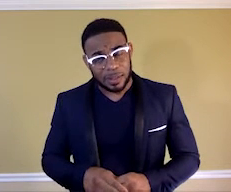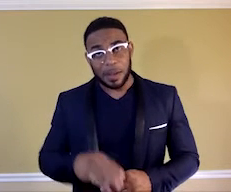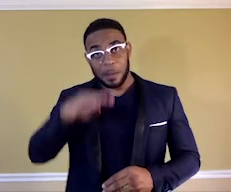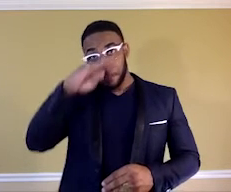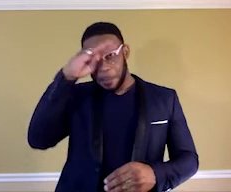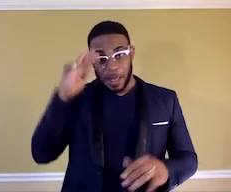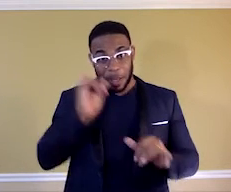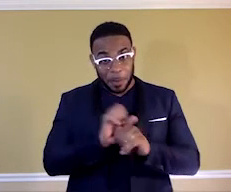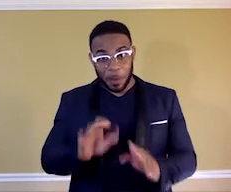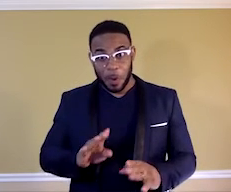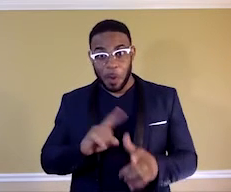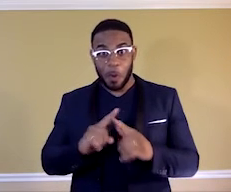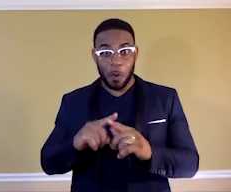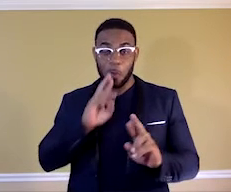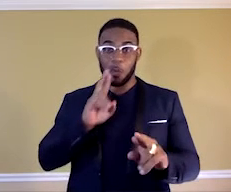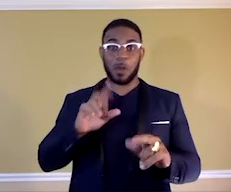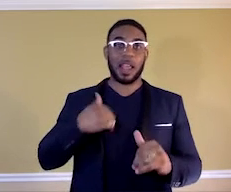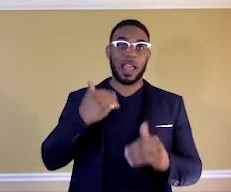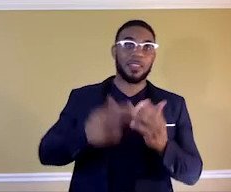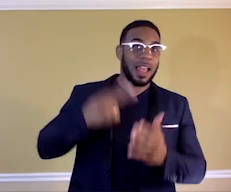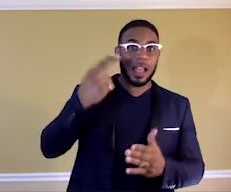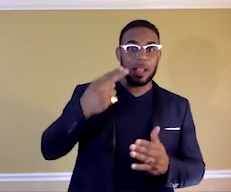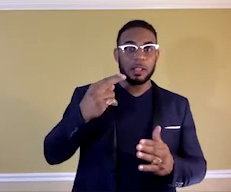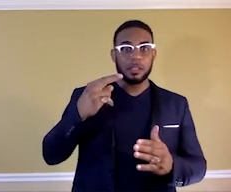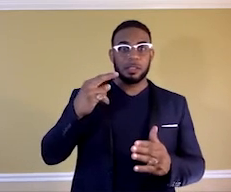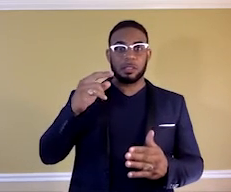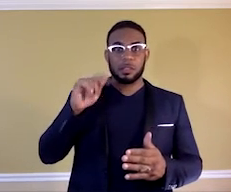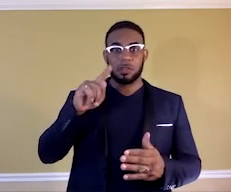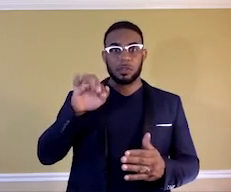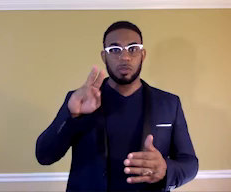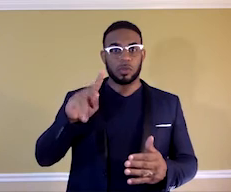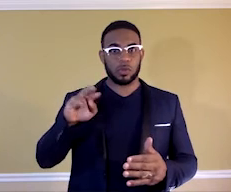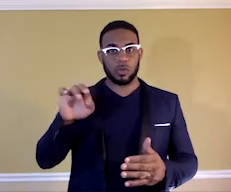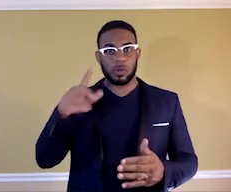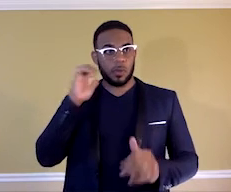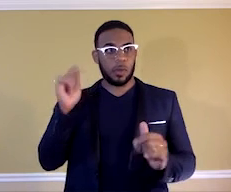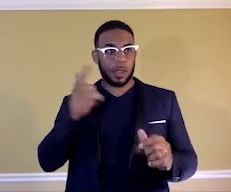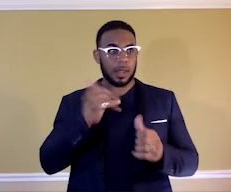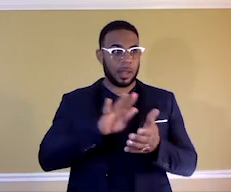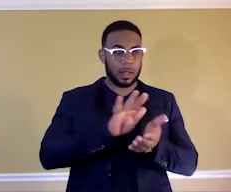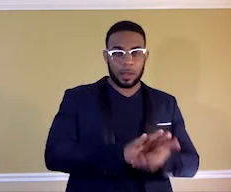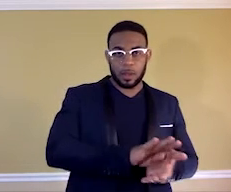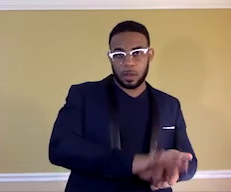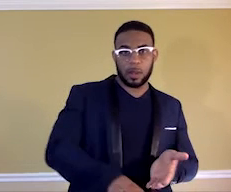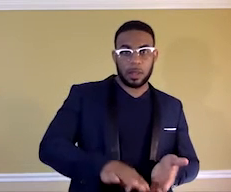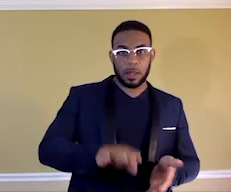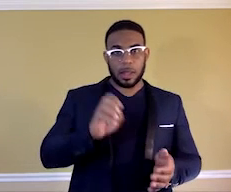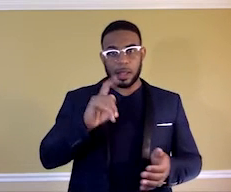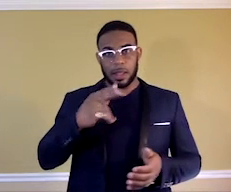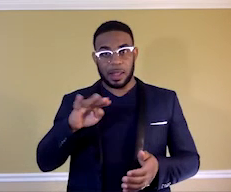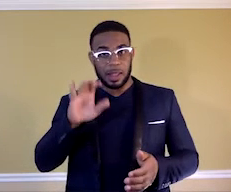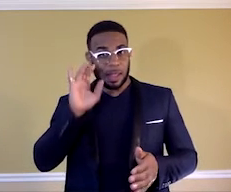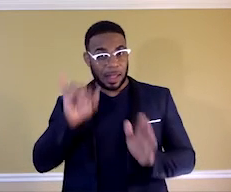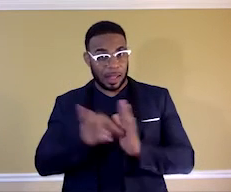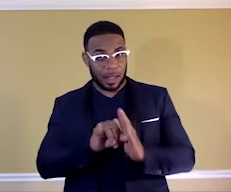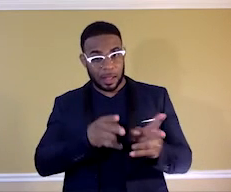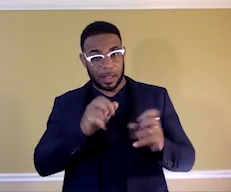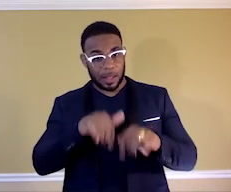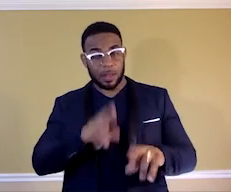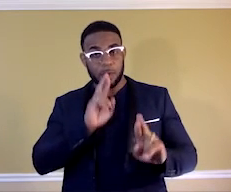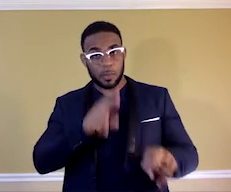Black employees also were reported to have the highest attrition rate of any of the marginalized ethnic identities that were tracked in this